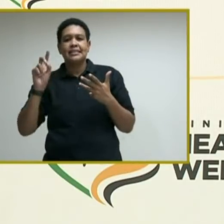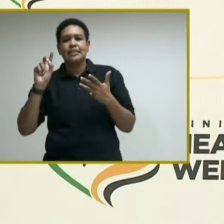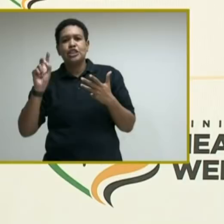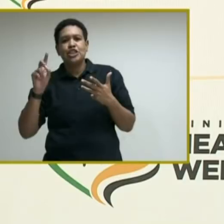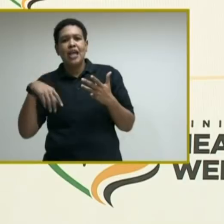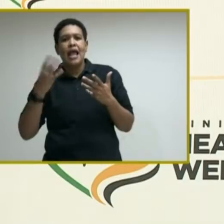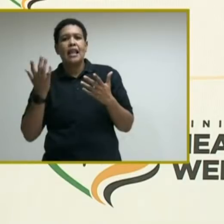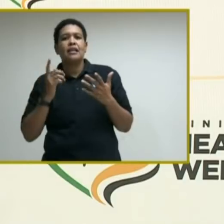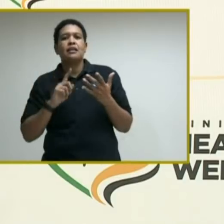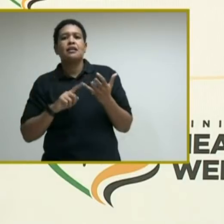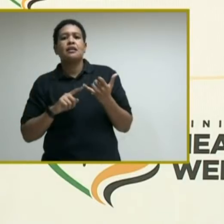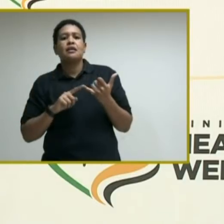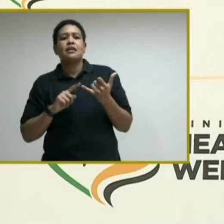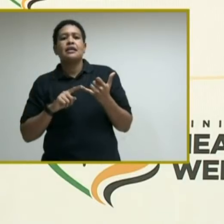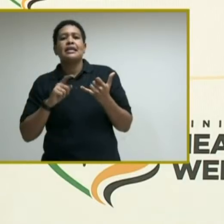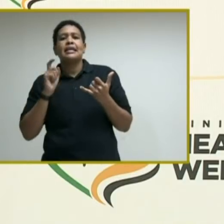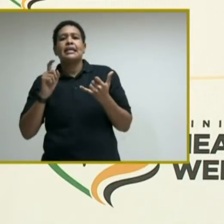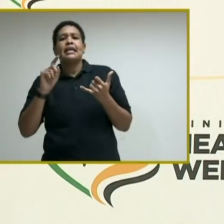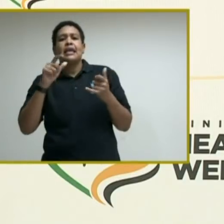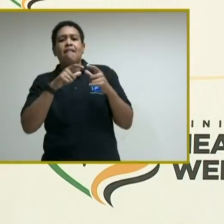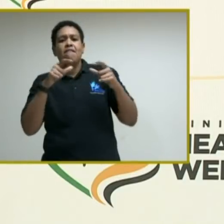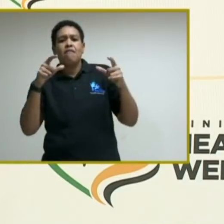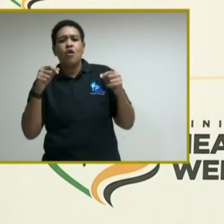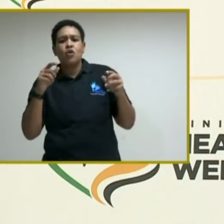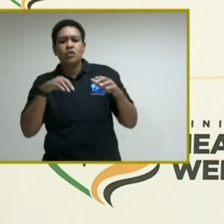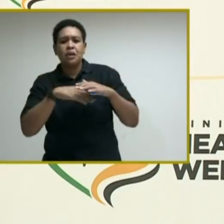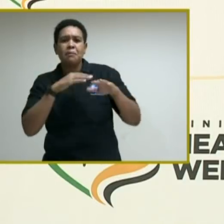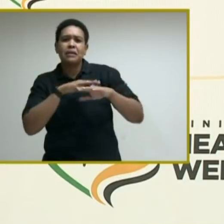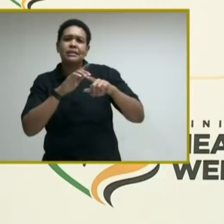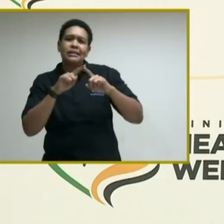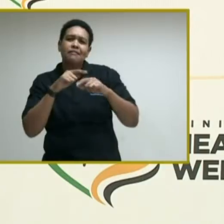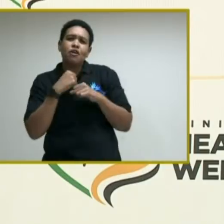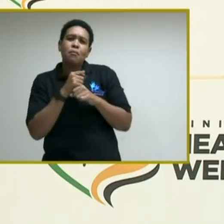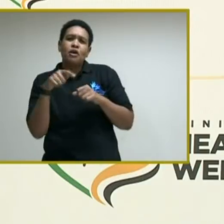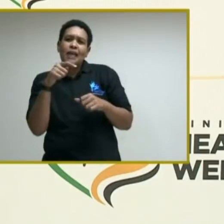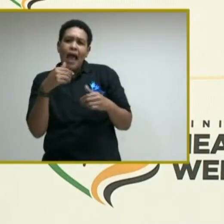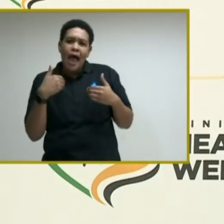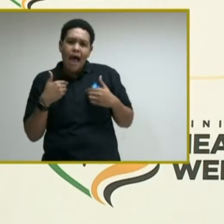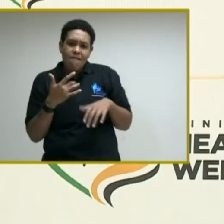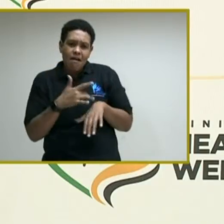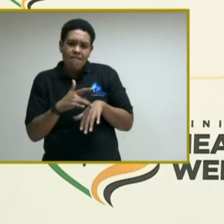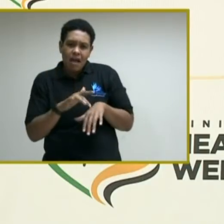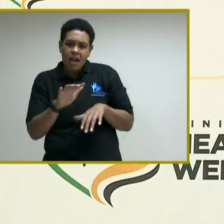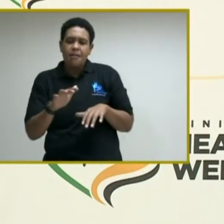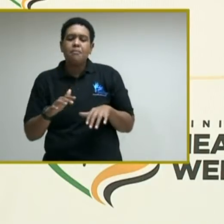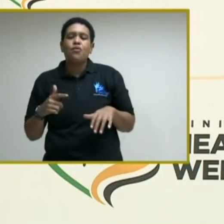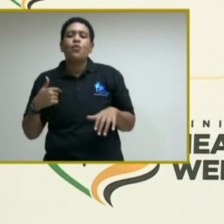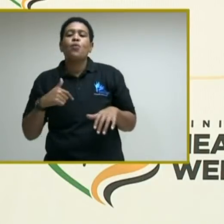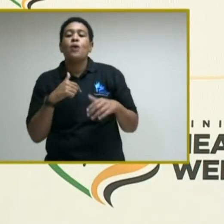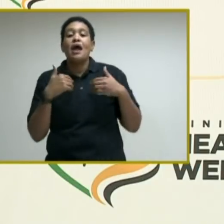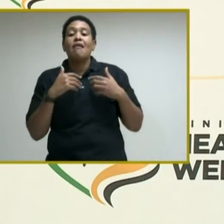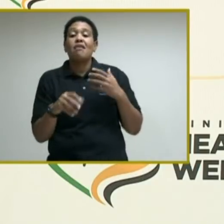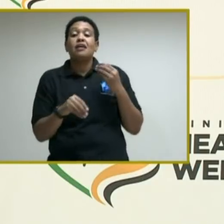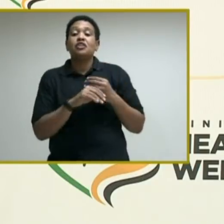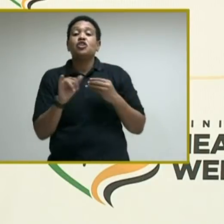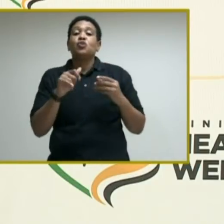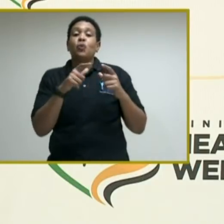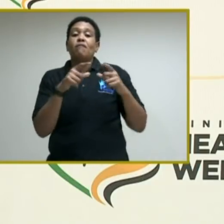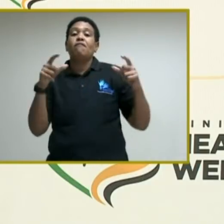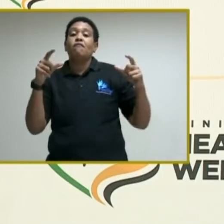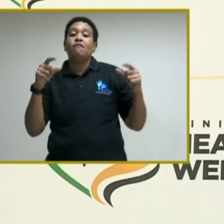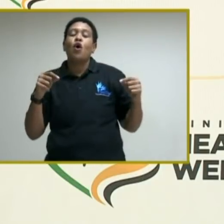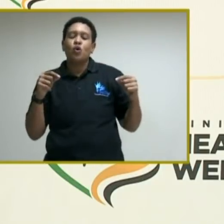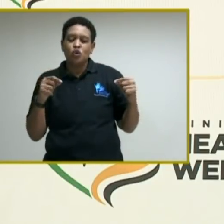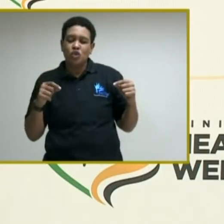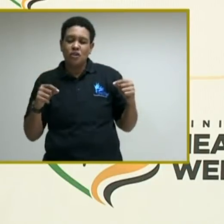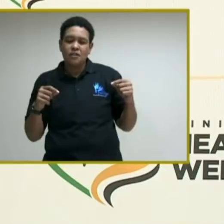Digicel, gift vouchers based on the products that they have. And we have also vouchers